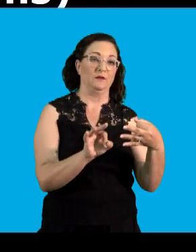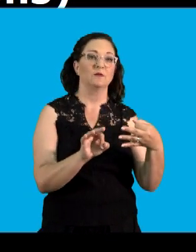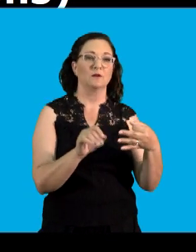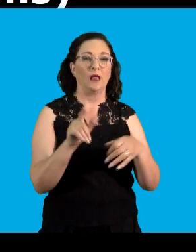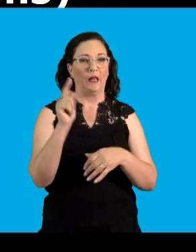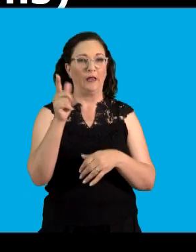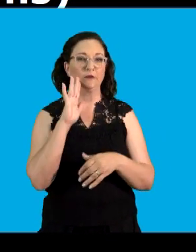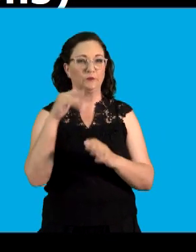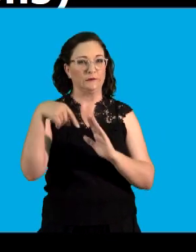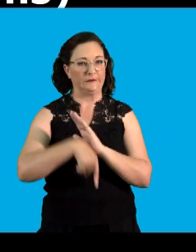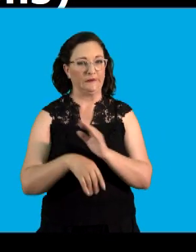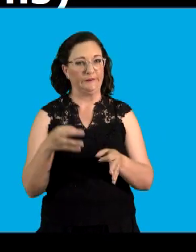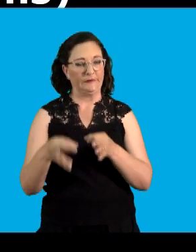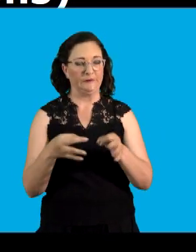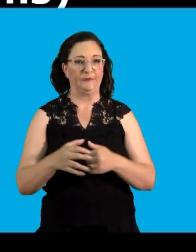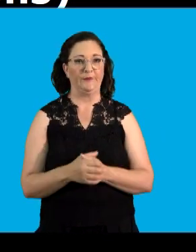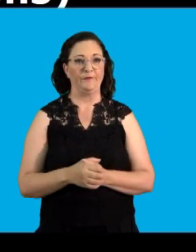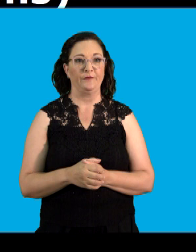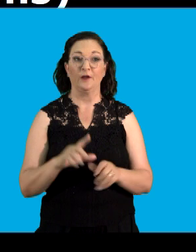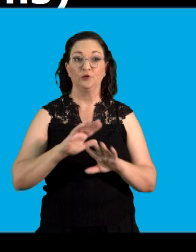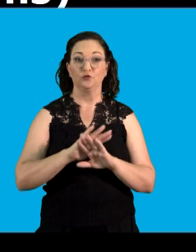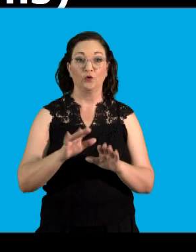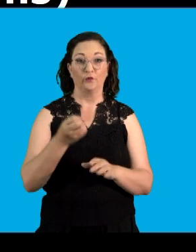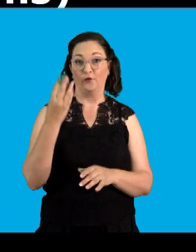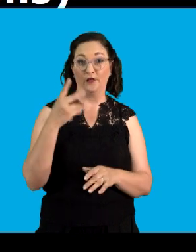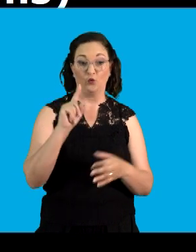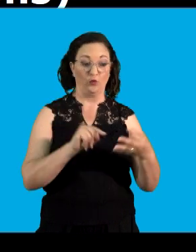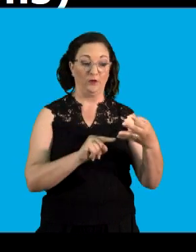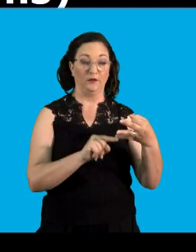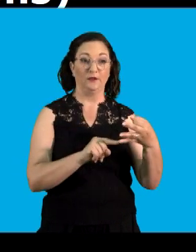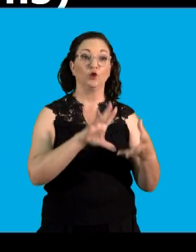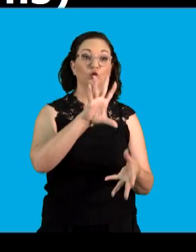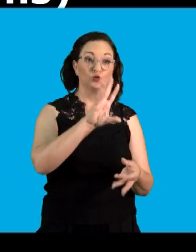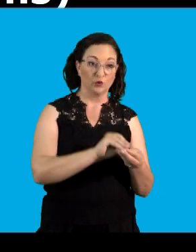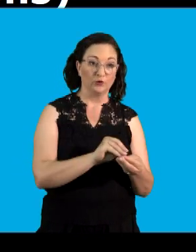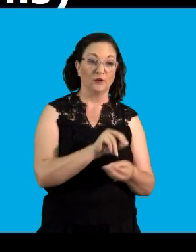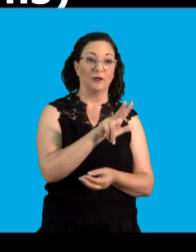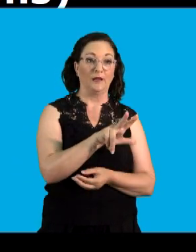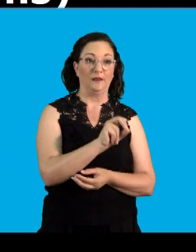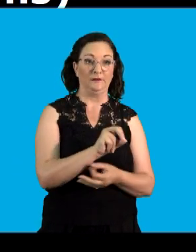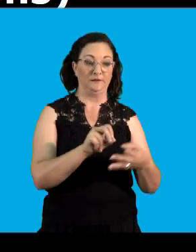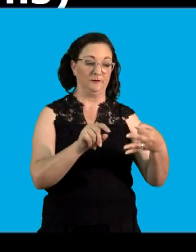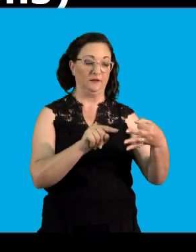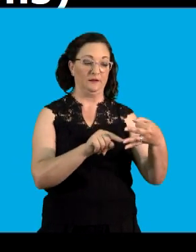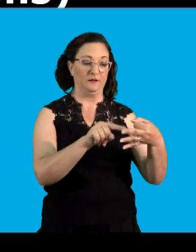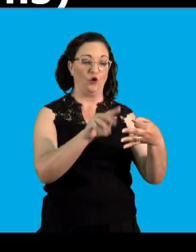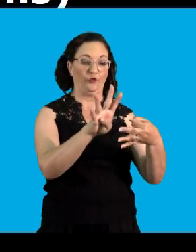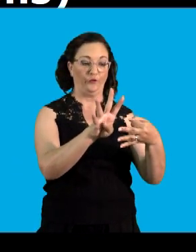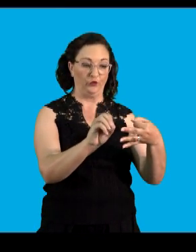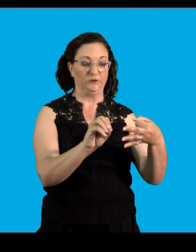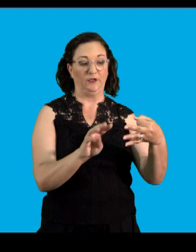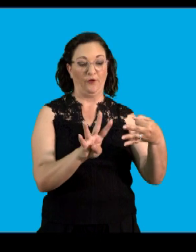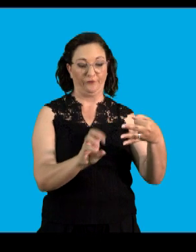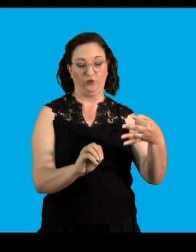elaborate further as we go on. So don't forget, total for section B is 80 marks. So it's 40 and 40 for your